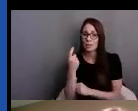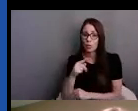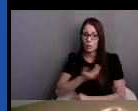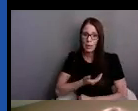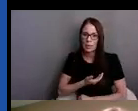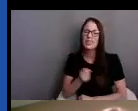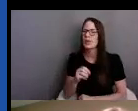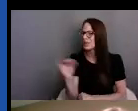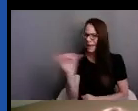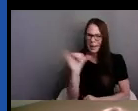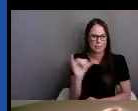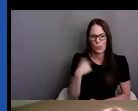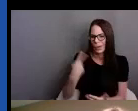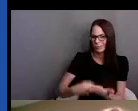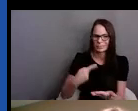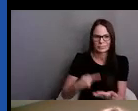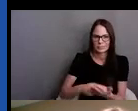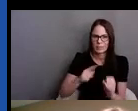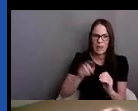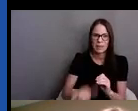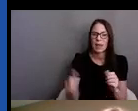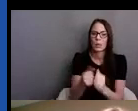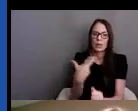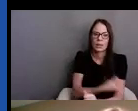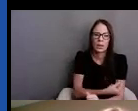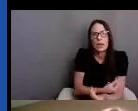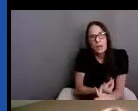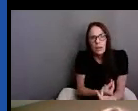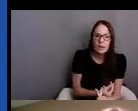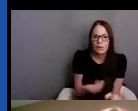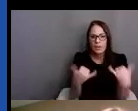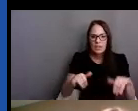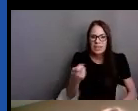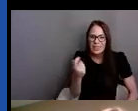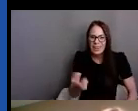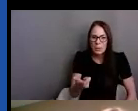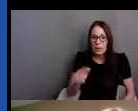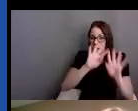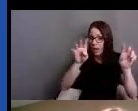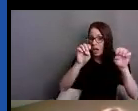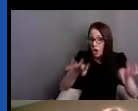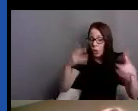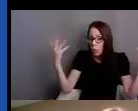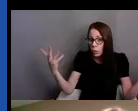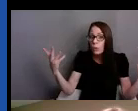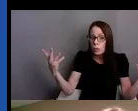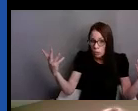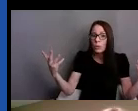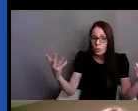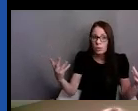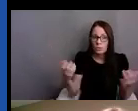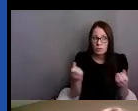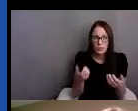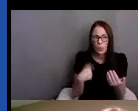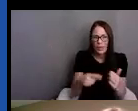well. There's, a little bit of an unknown because we're going to need probably years of giving this vaccine to pregnant